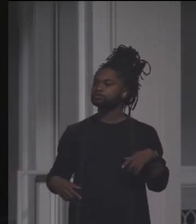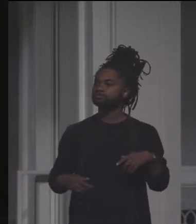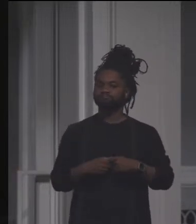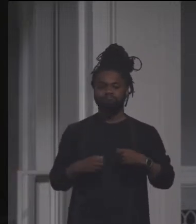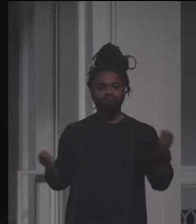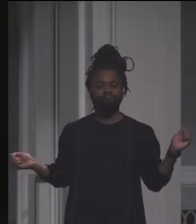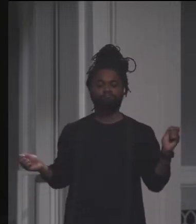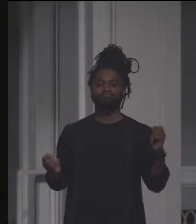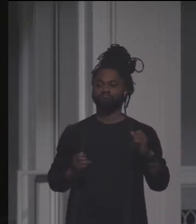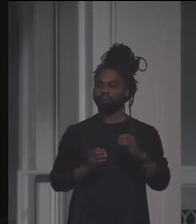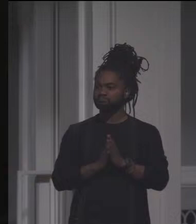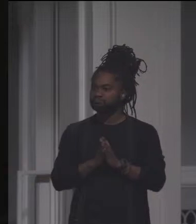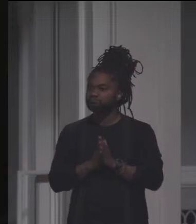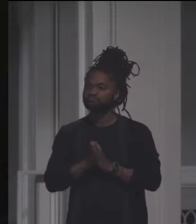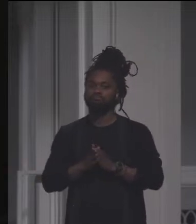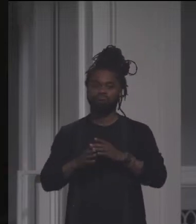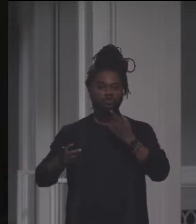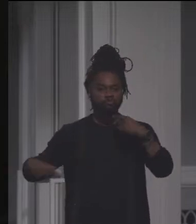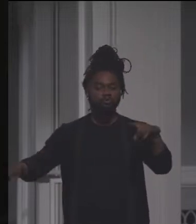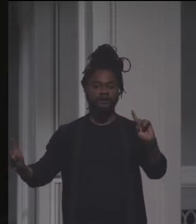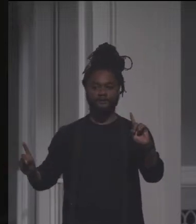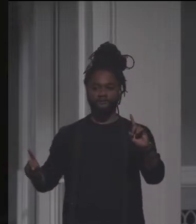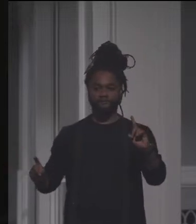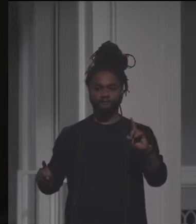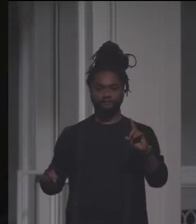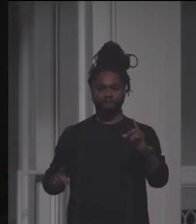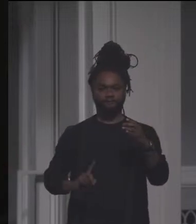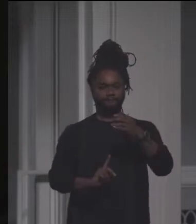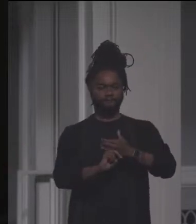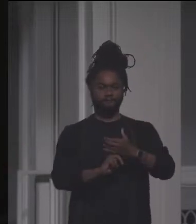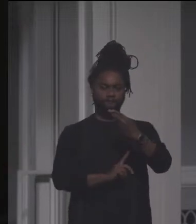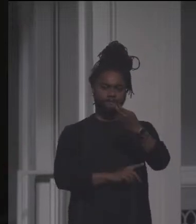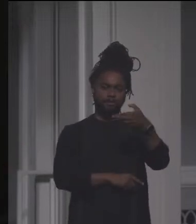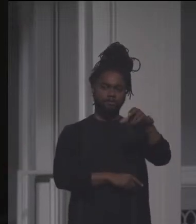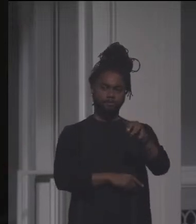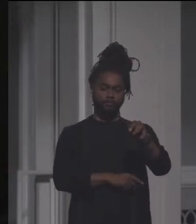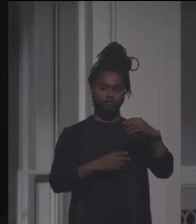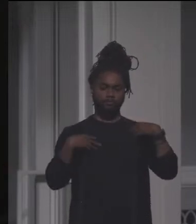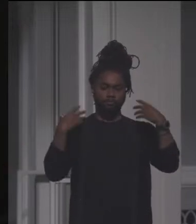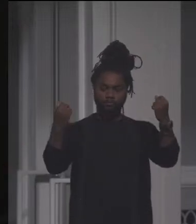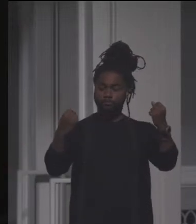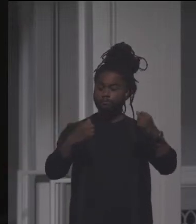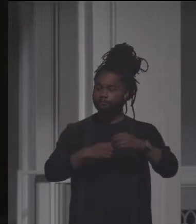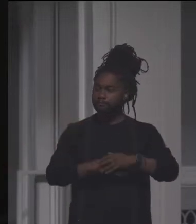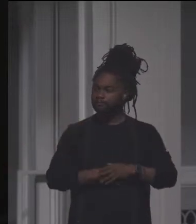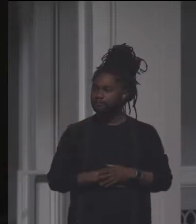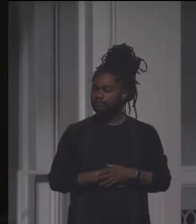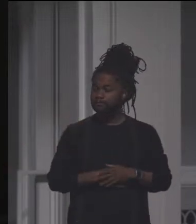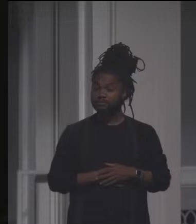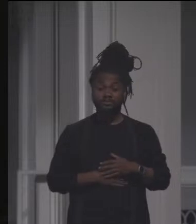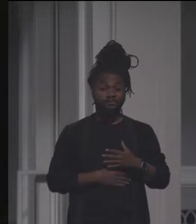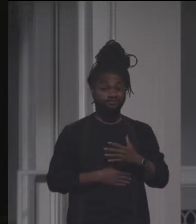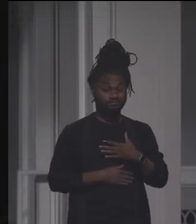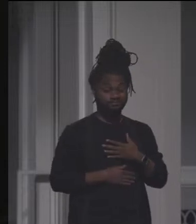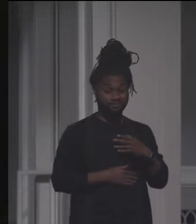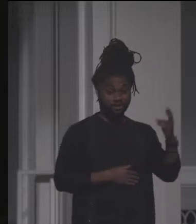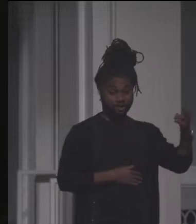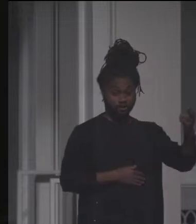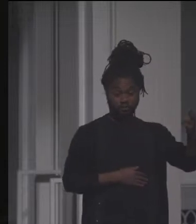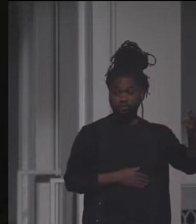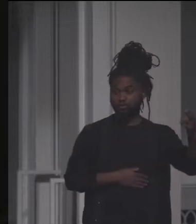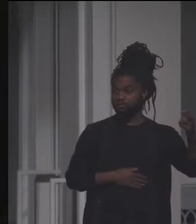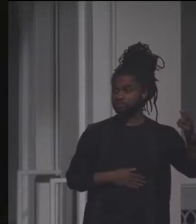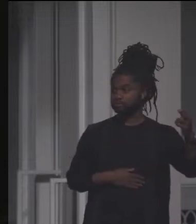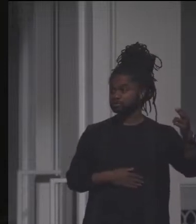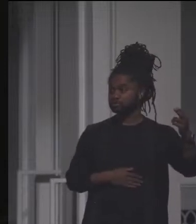actually be the heroes. In my version of history, none of us are